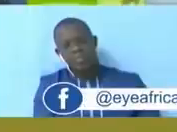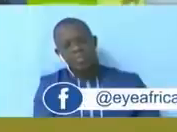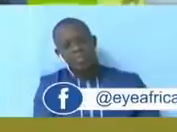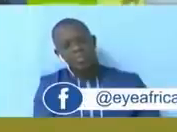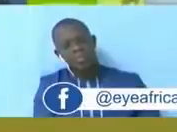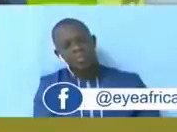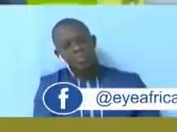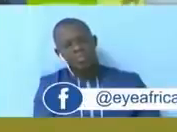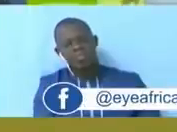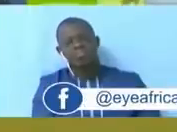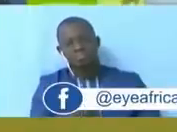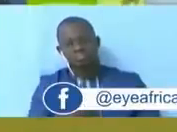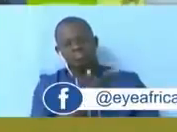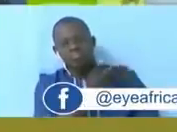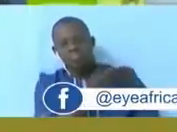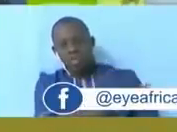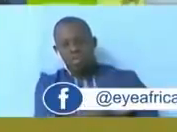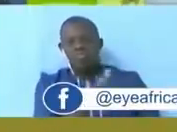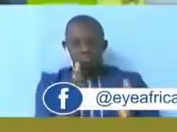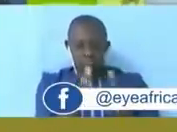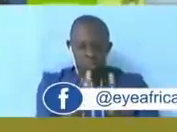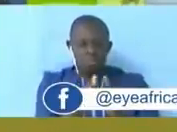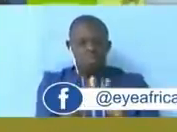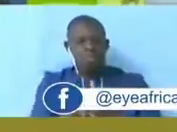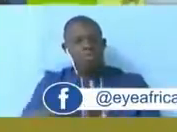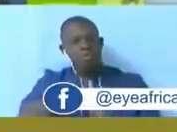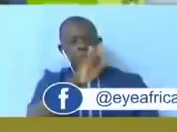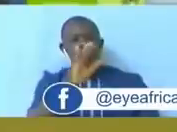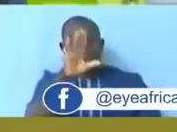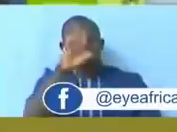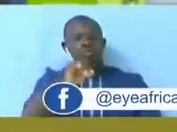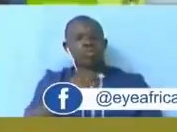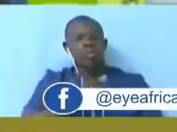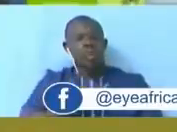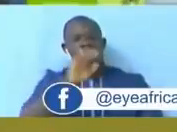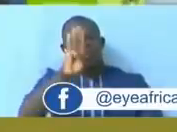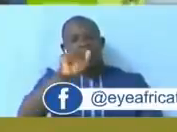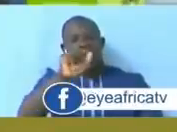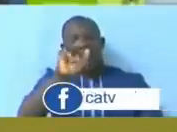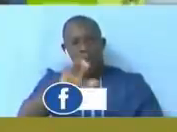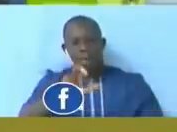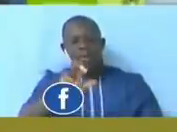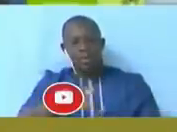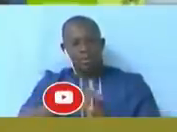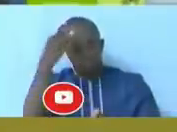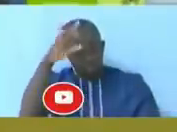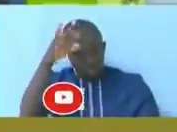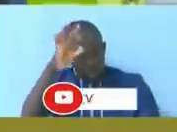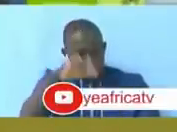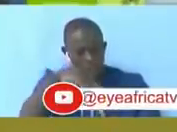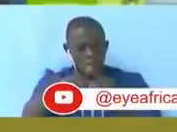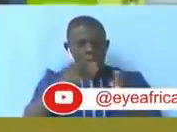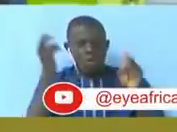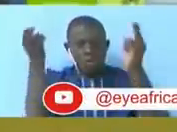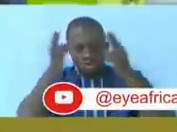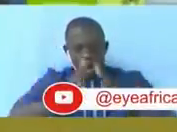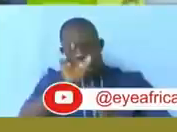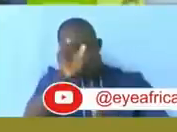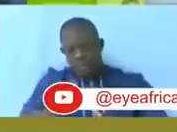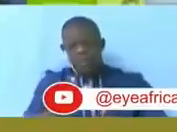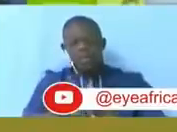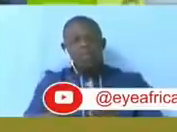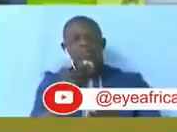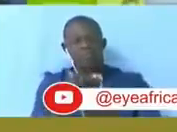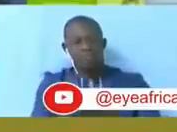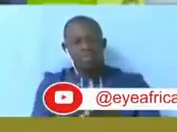So I left Bundung, I went for my bar, I came, I was posted in Base. Watumo lem natabo Bundung, ntatanga na